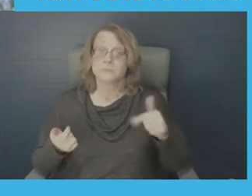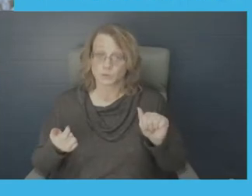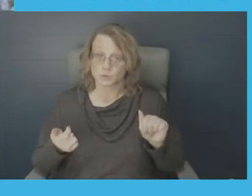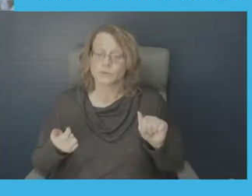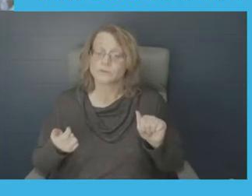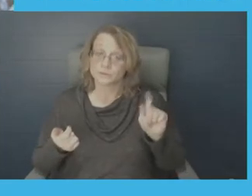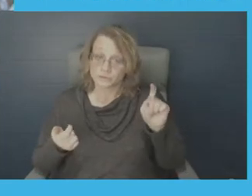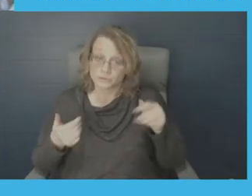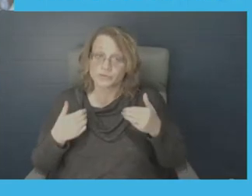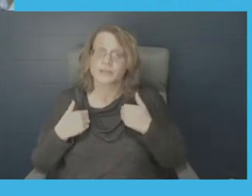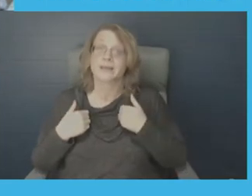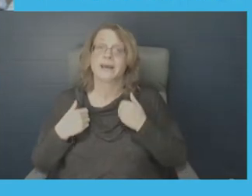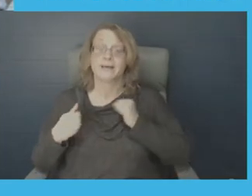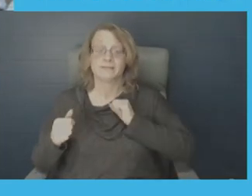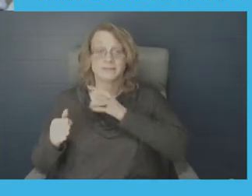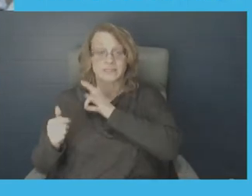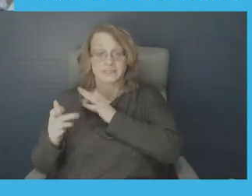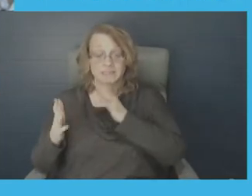Georgia